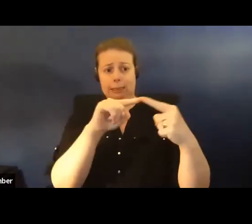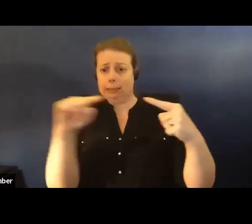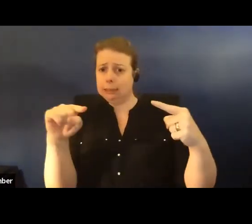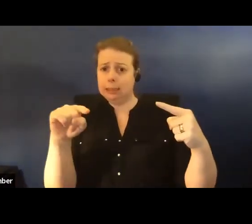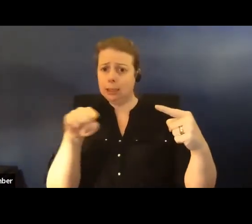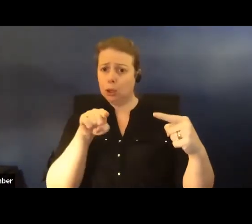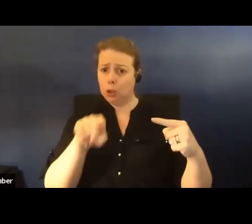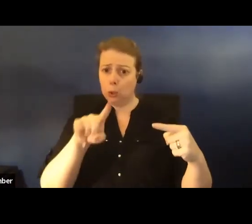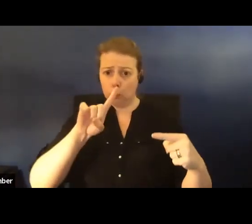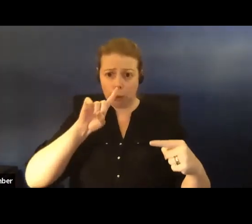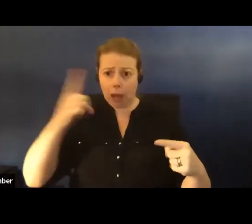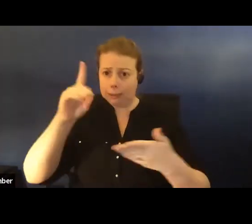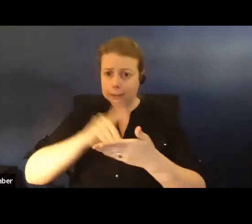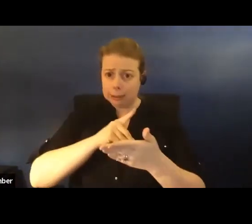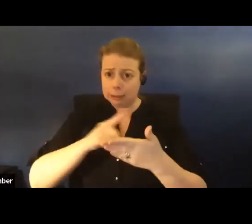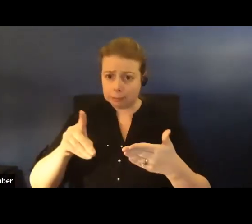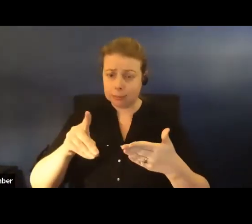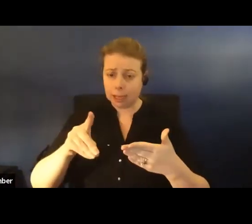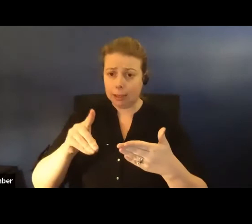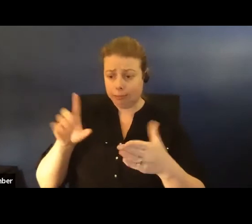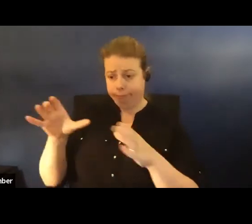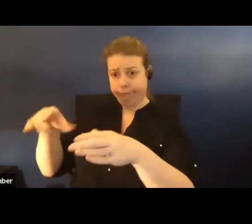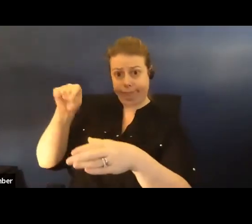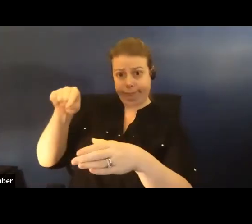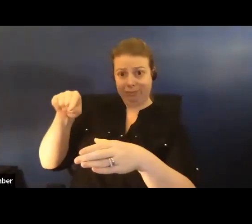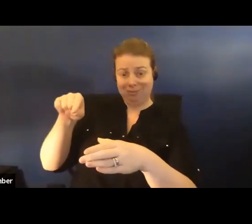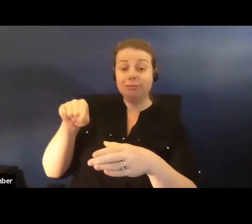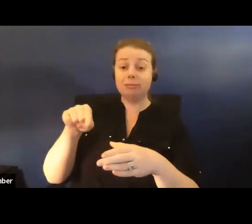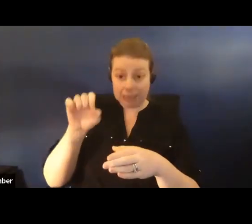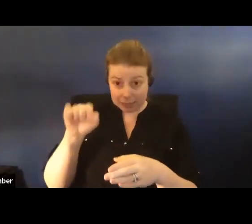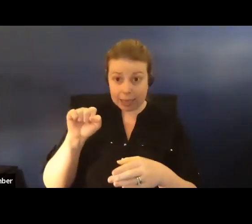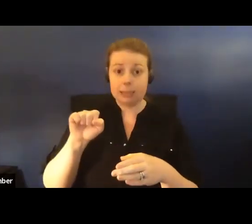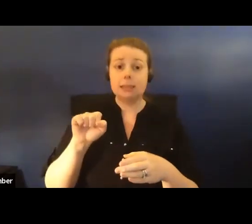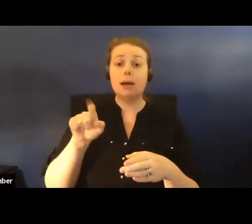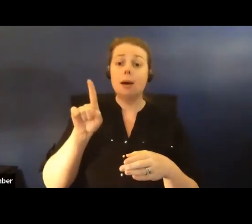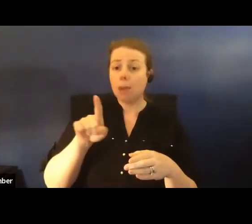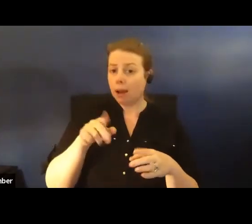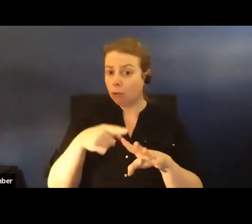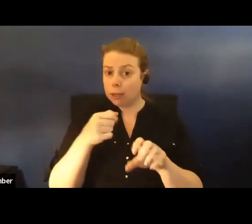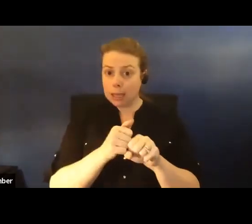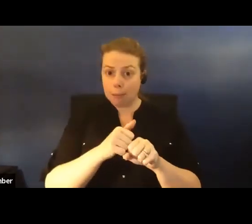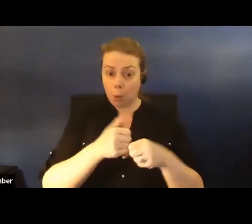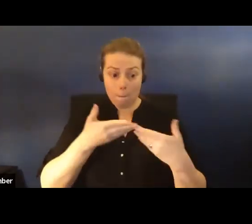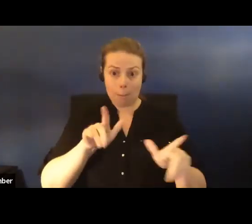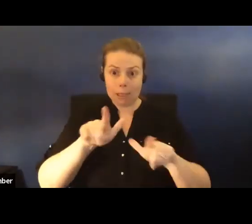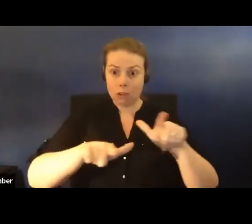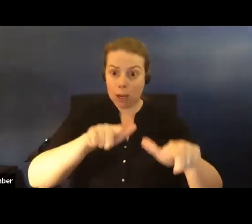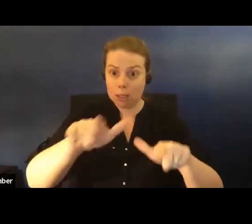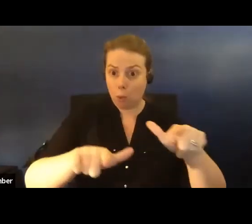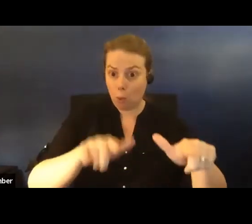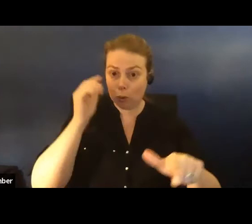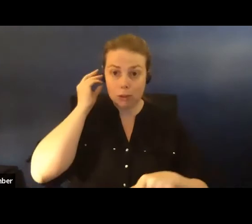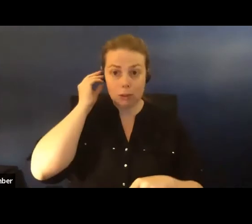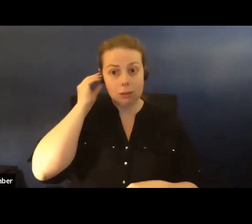in the legislation. But as we've seen in areas like public transport, what that means in practice,